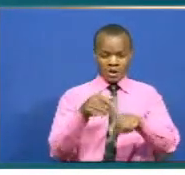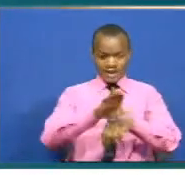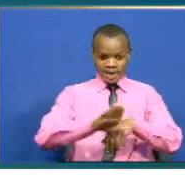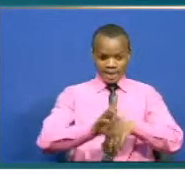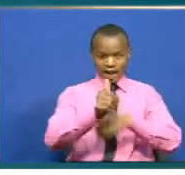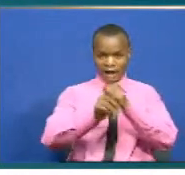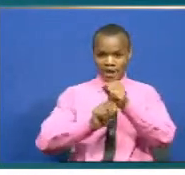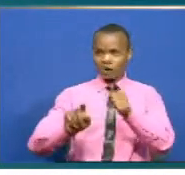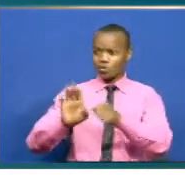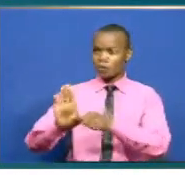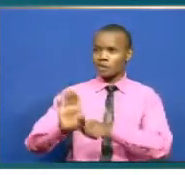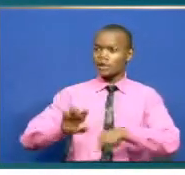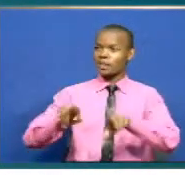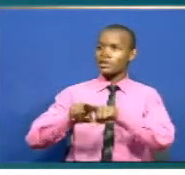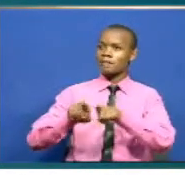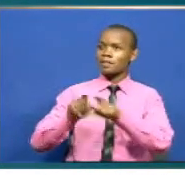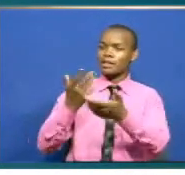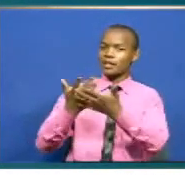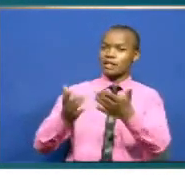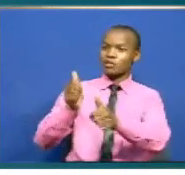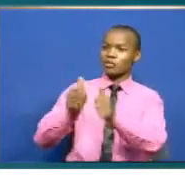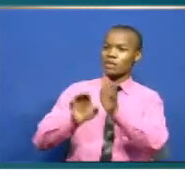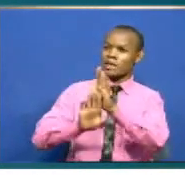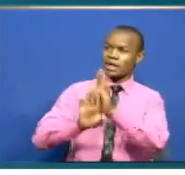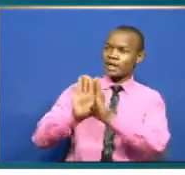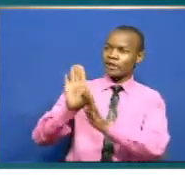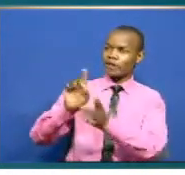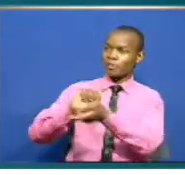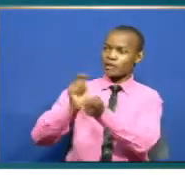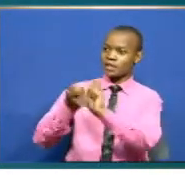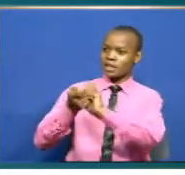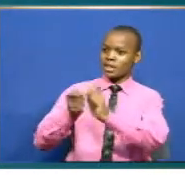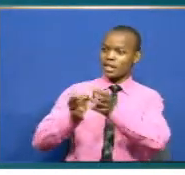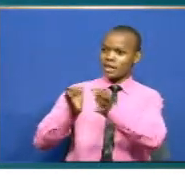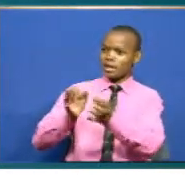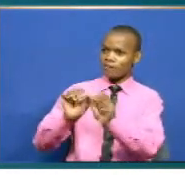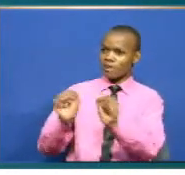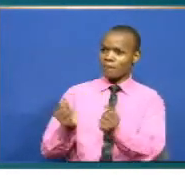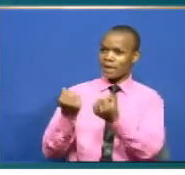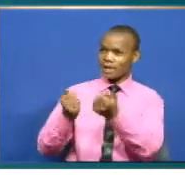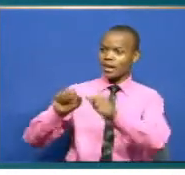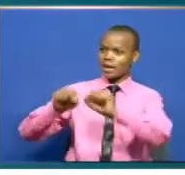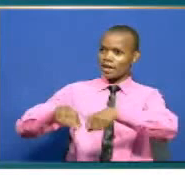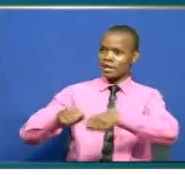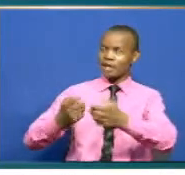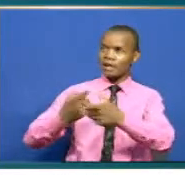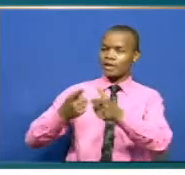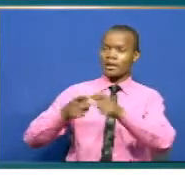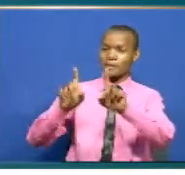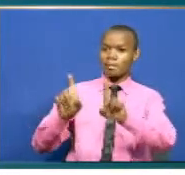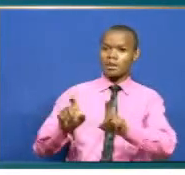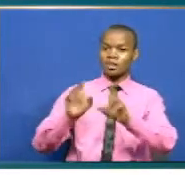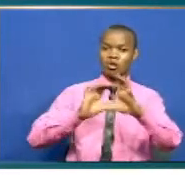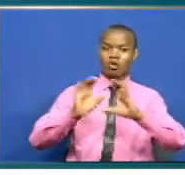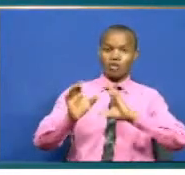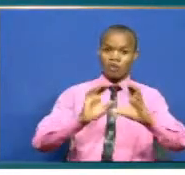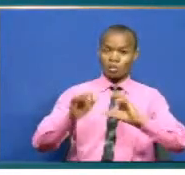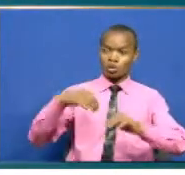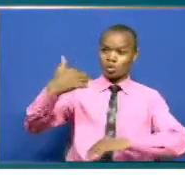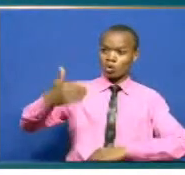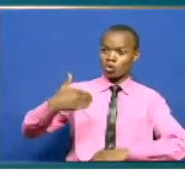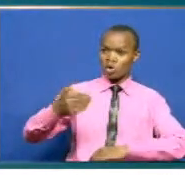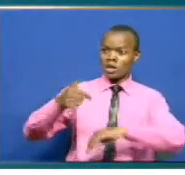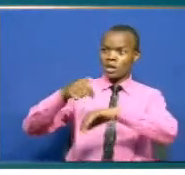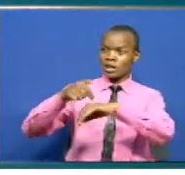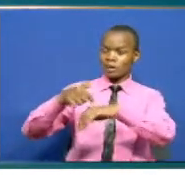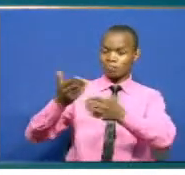is a country that is on development transition, and for it to happen to that, then there has to be conversation always on the ground. I will